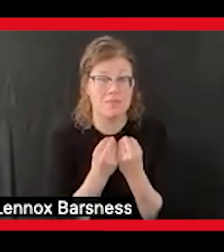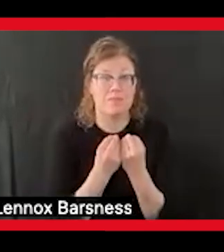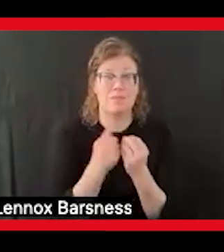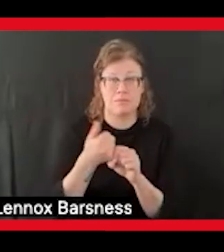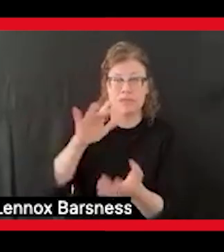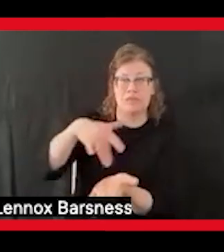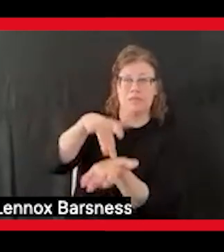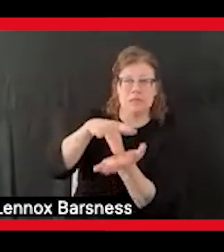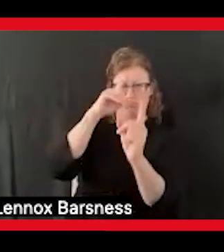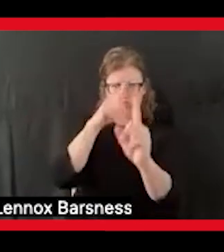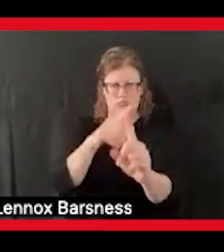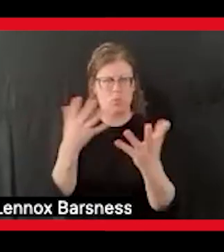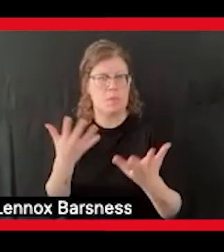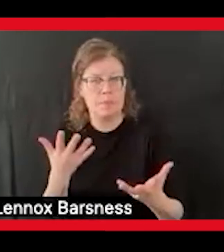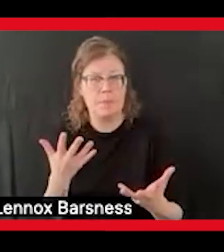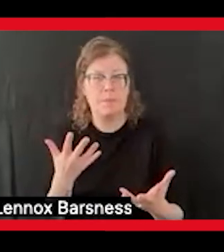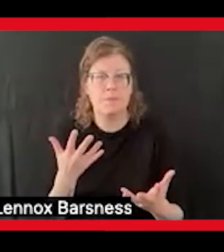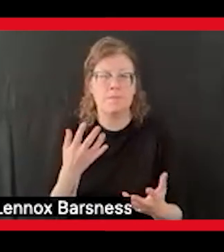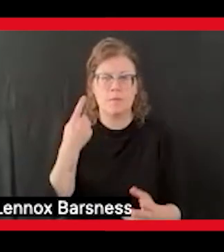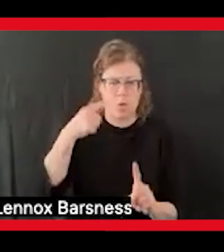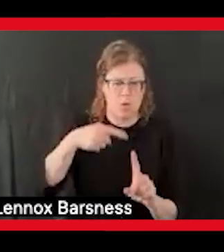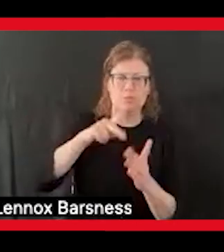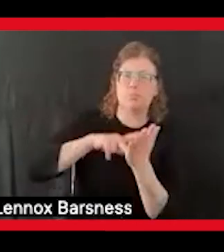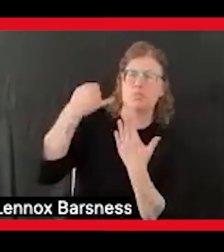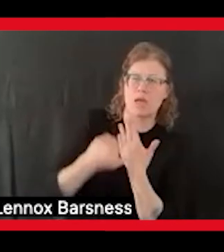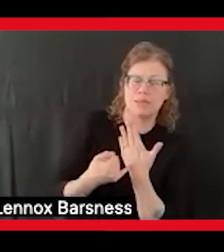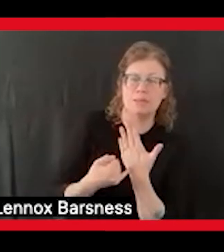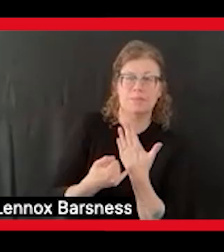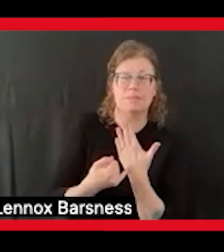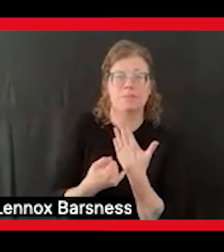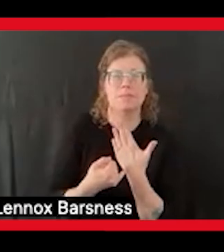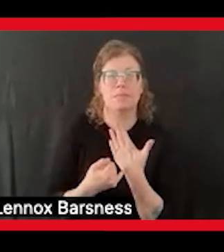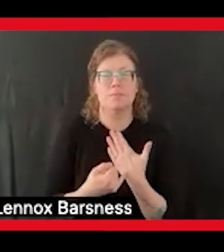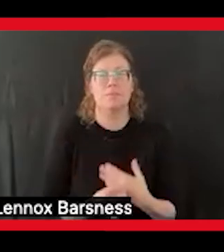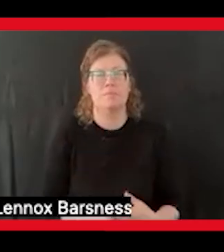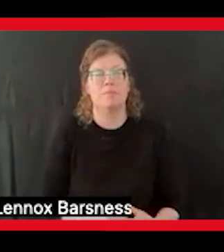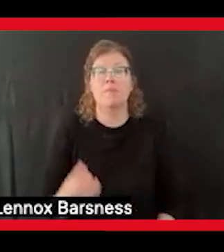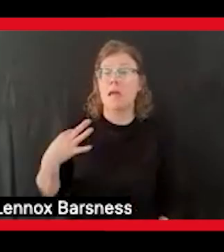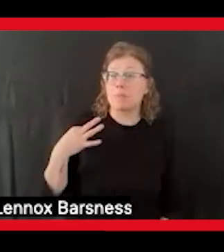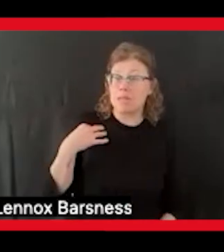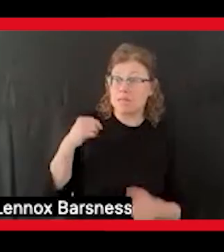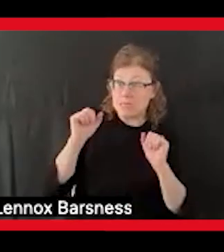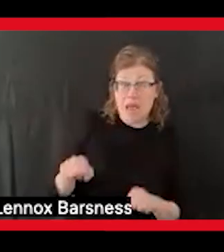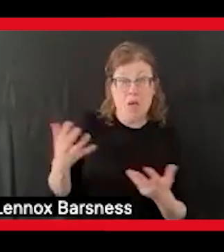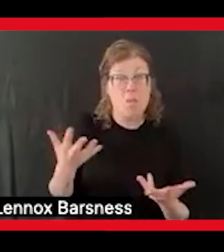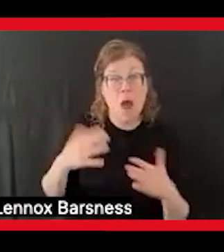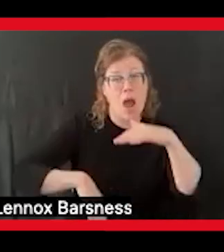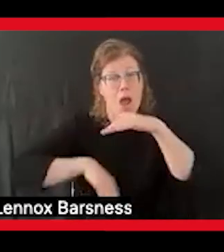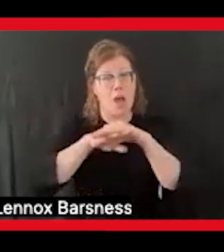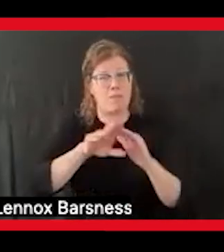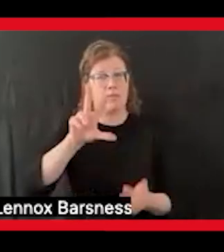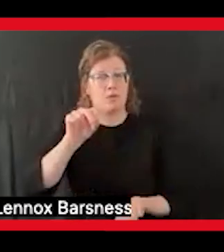Applicants may apply for up to $30,000 towards their activity. This simply means that if your project requires the